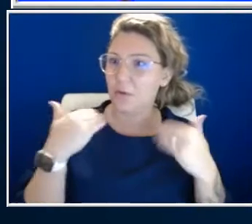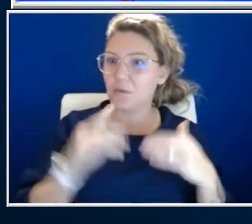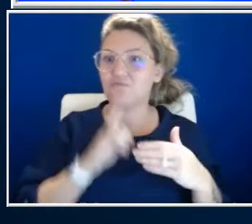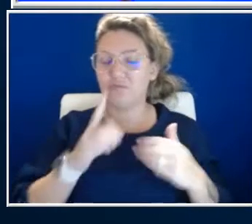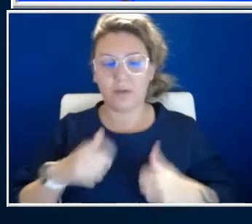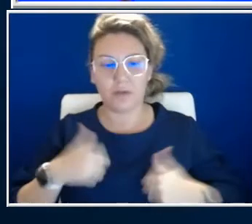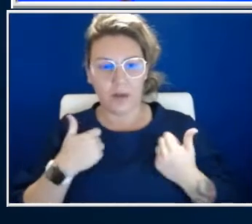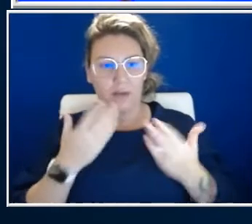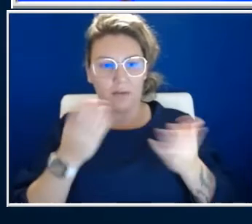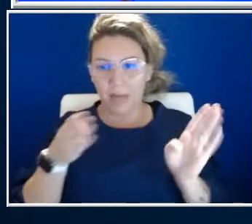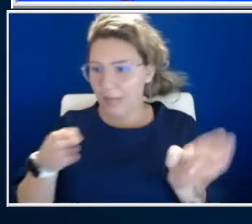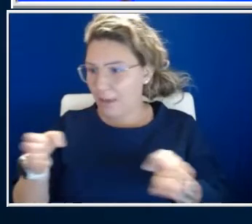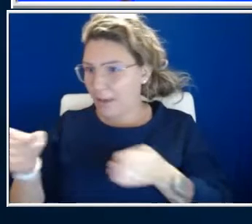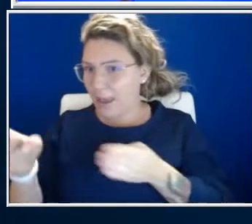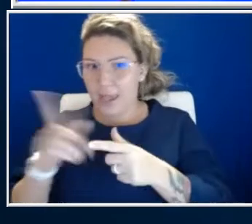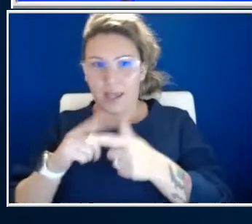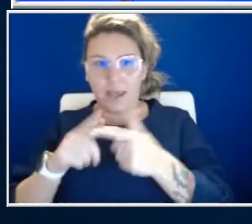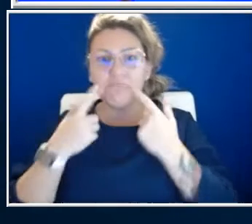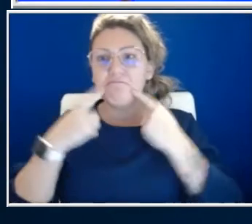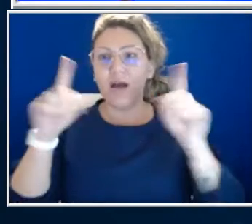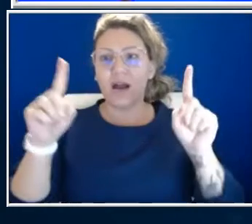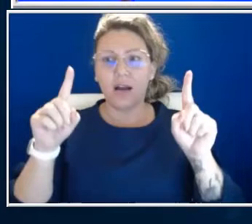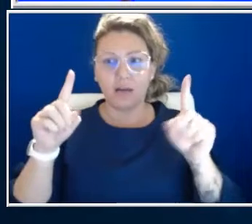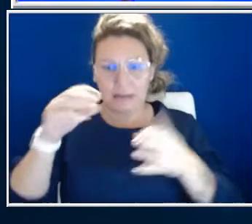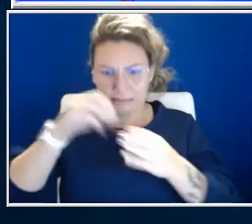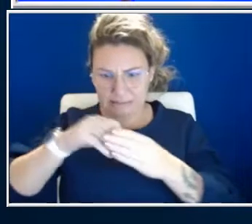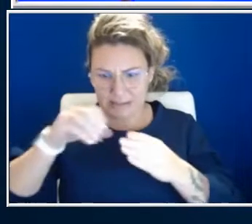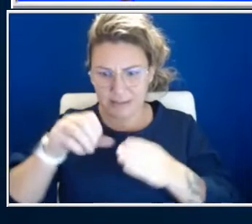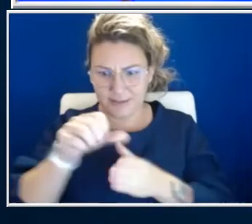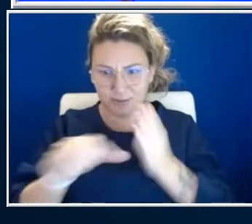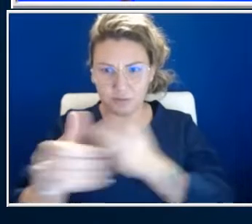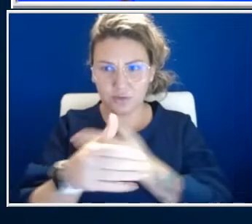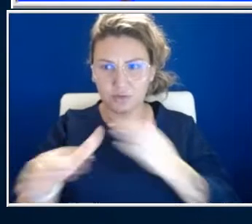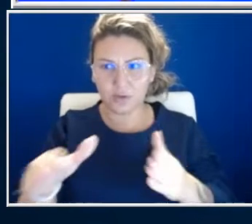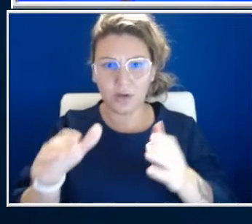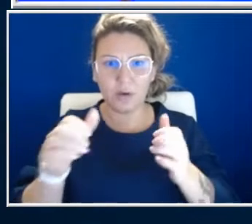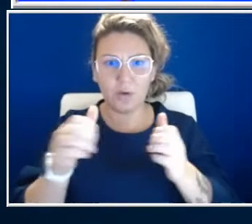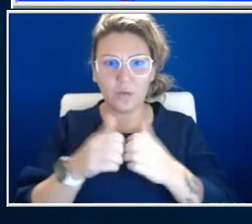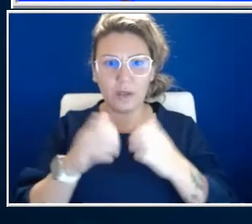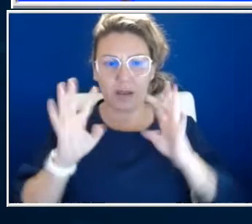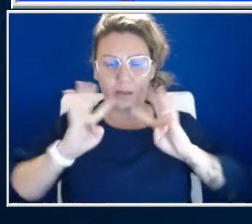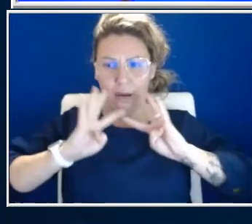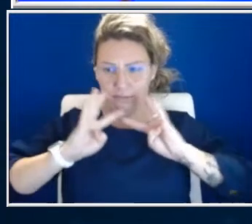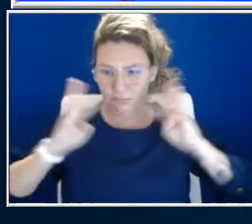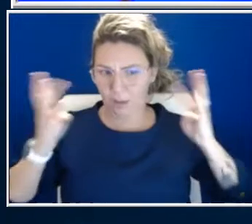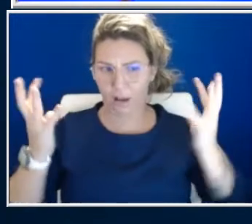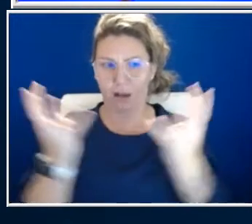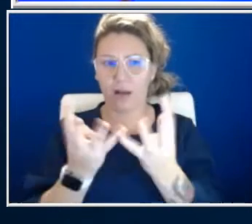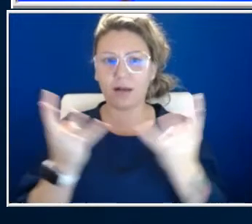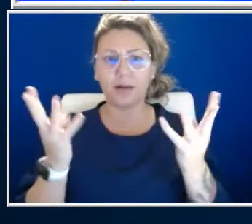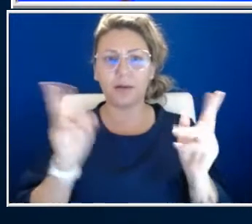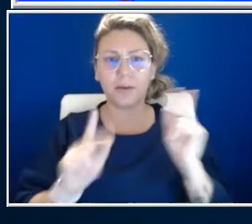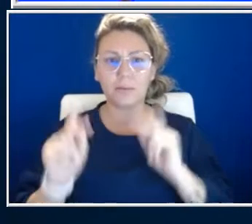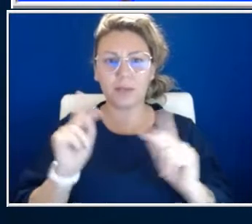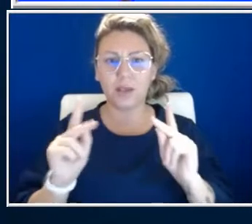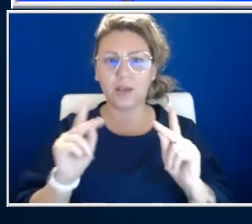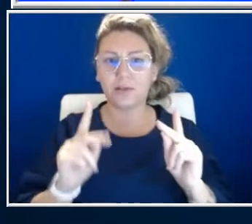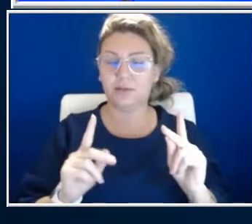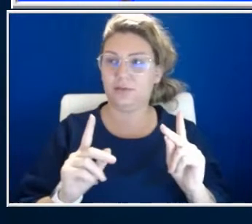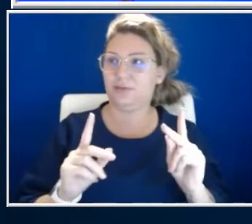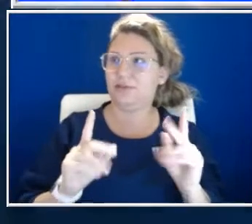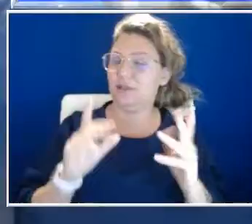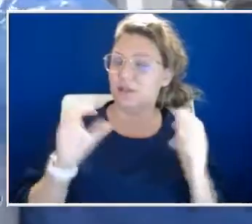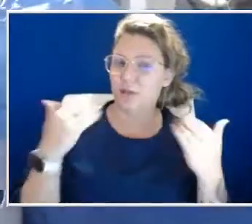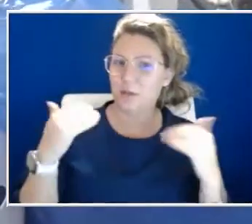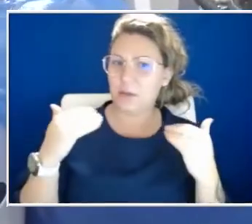it, Dr. May, and then here you are in there with this like orchestra of people, right? I would say it's very surreal. You know, it was very interesting